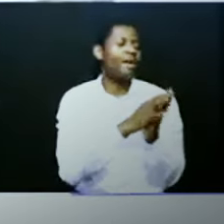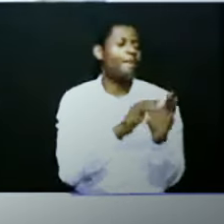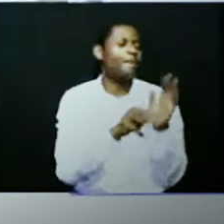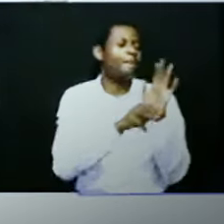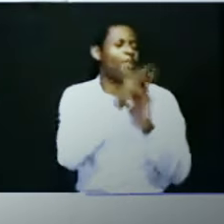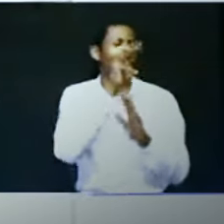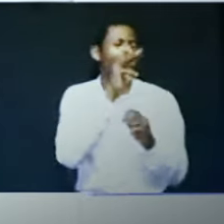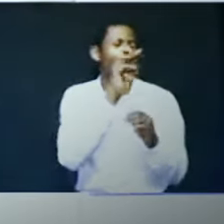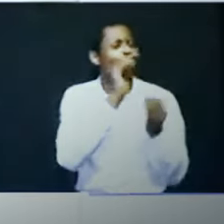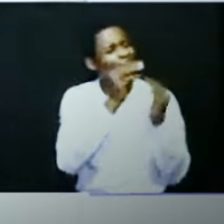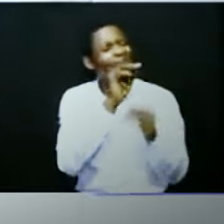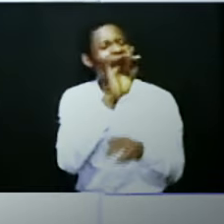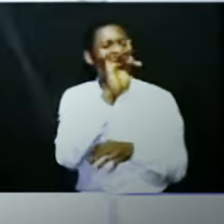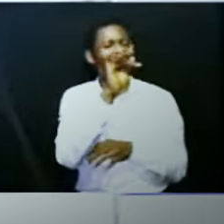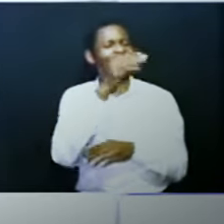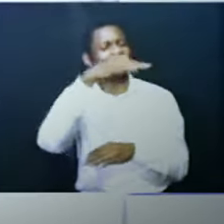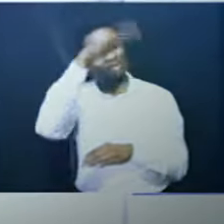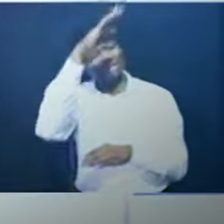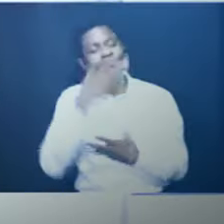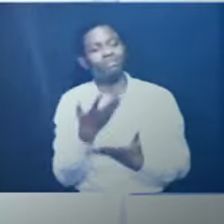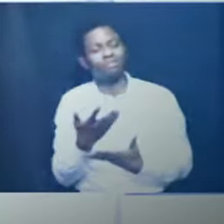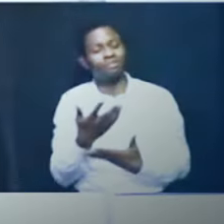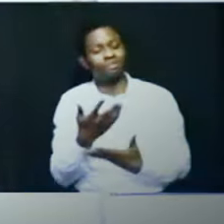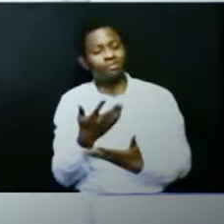whole estate is his, he will still